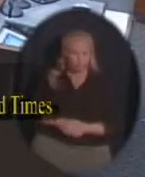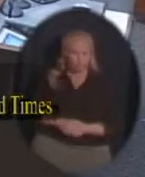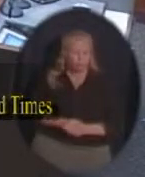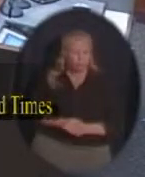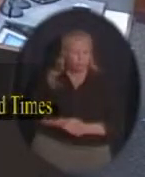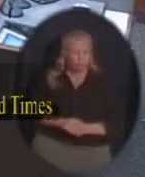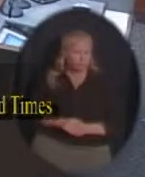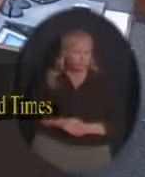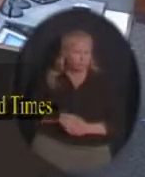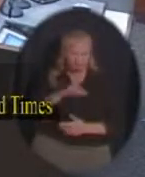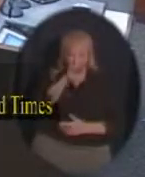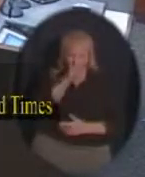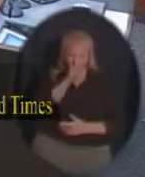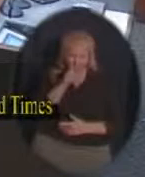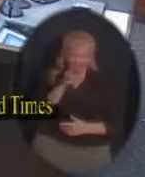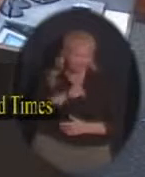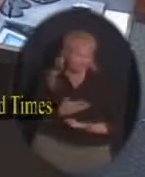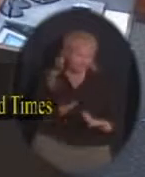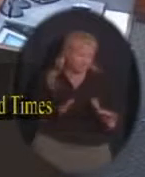That's up to the board.